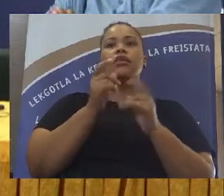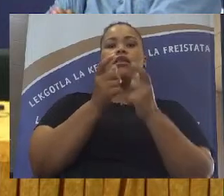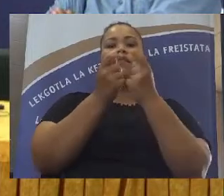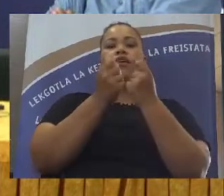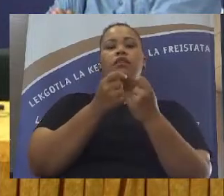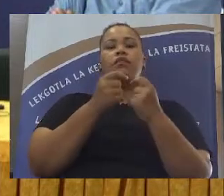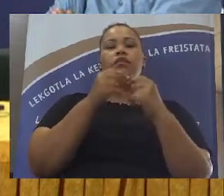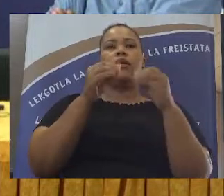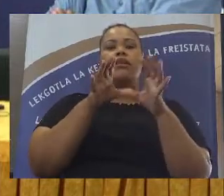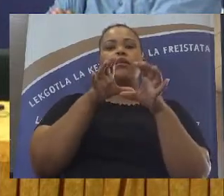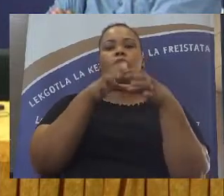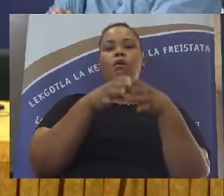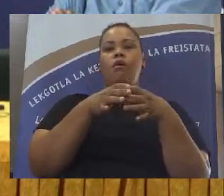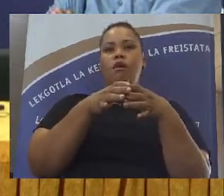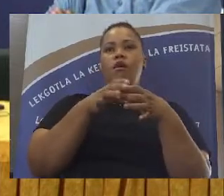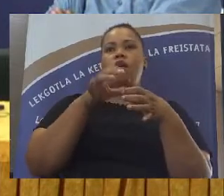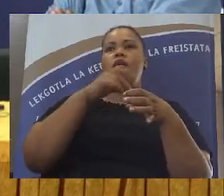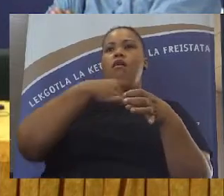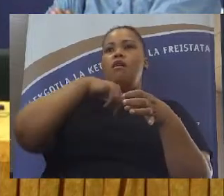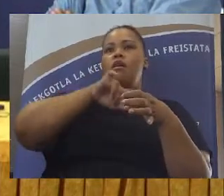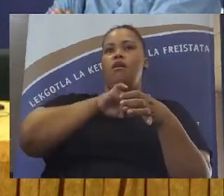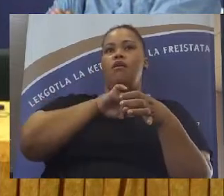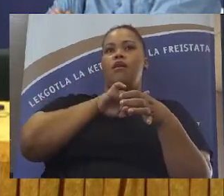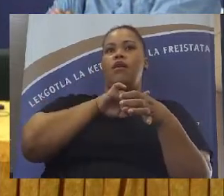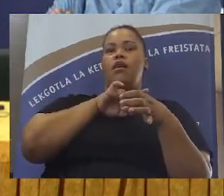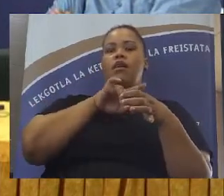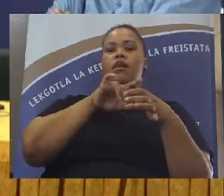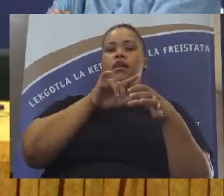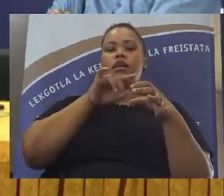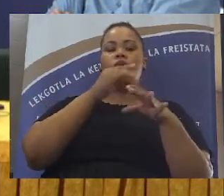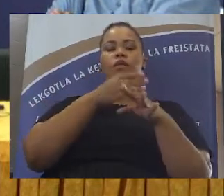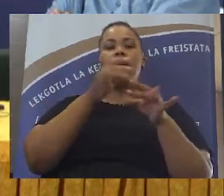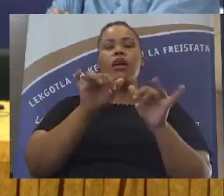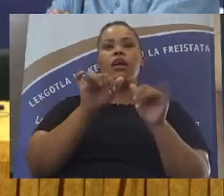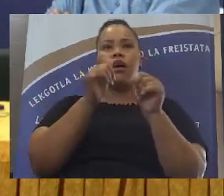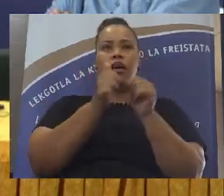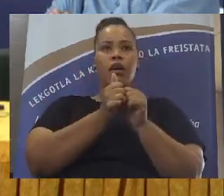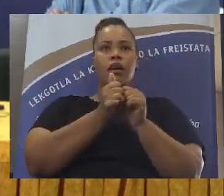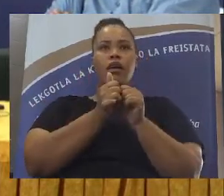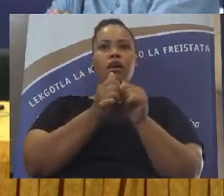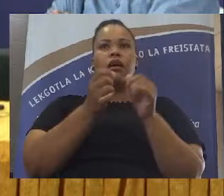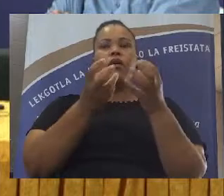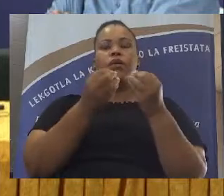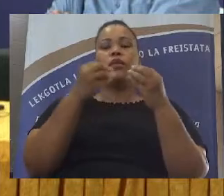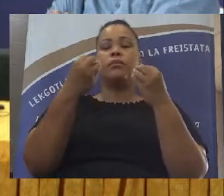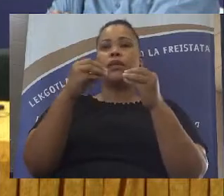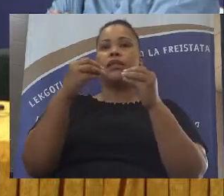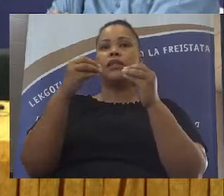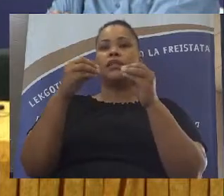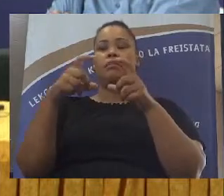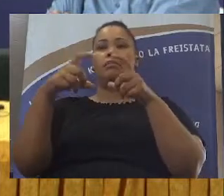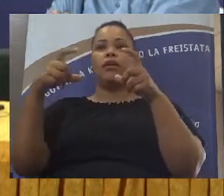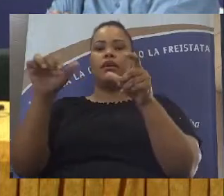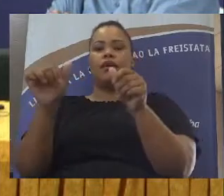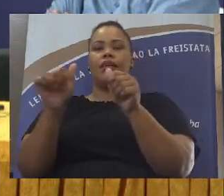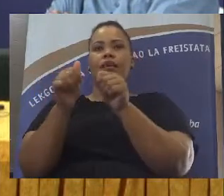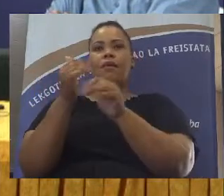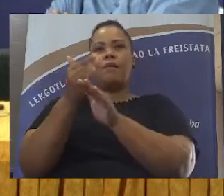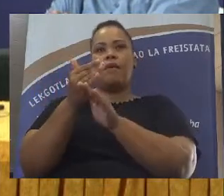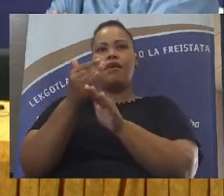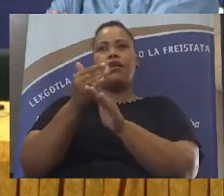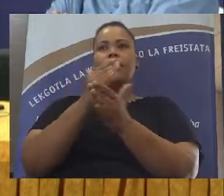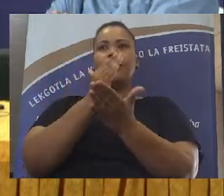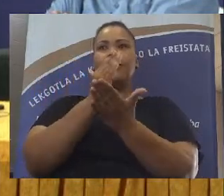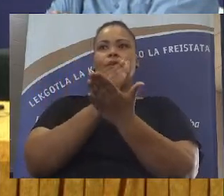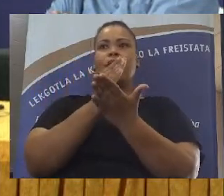small enterprises. We're going into partnerships with big businesses to make sure that we have access